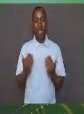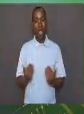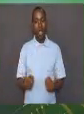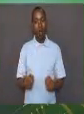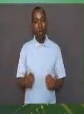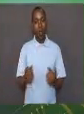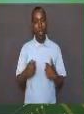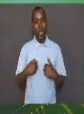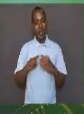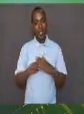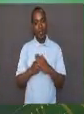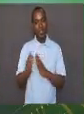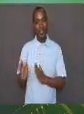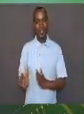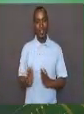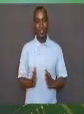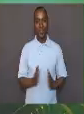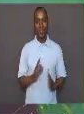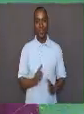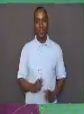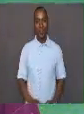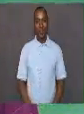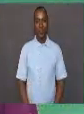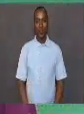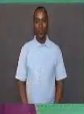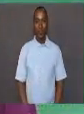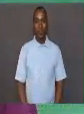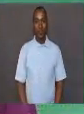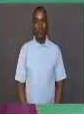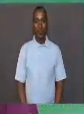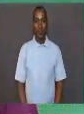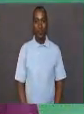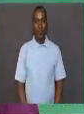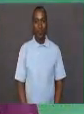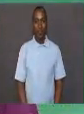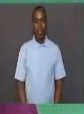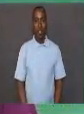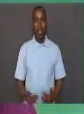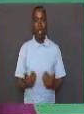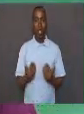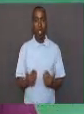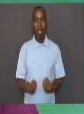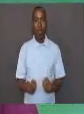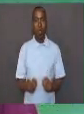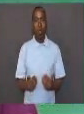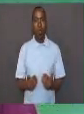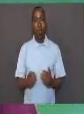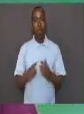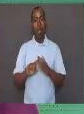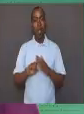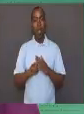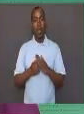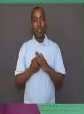today's lesson if you are. Let us start the class with a